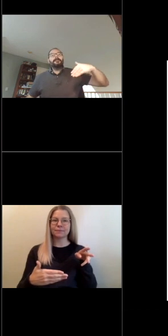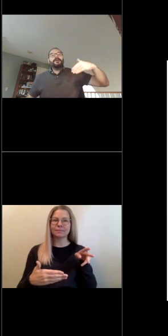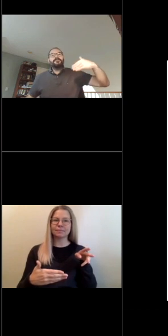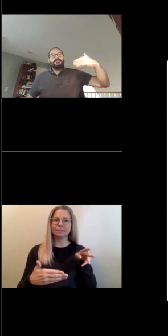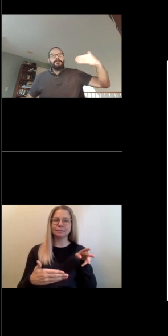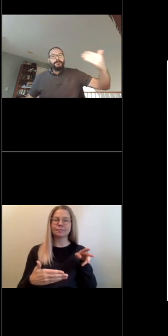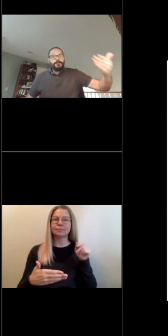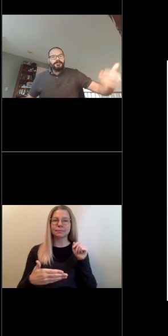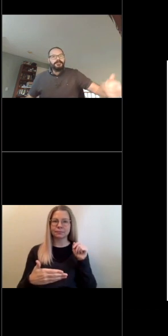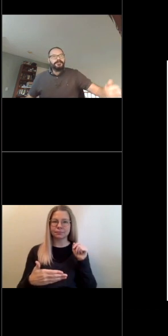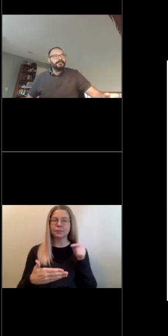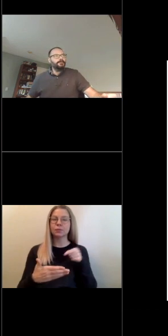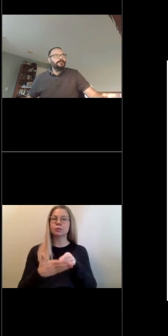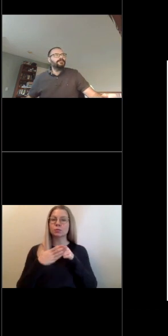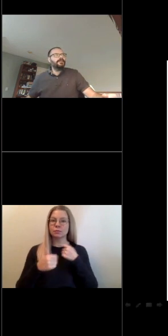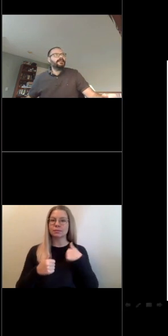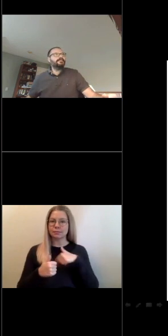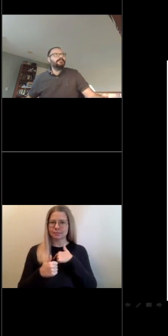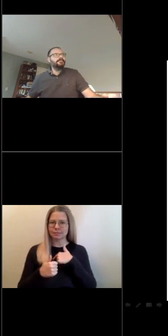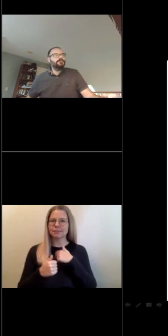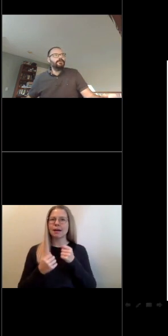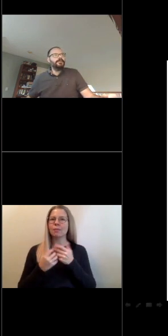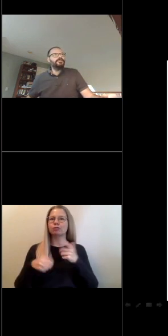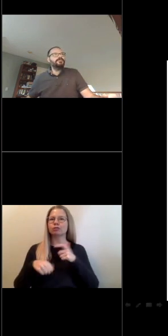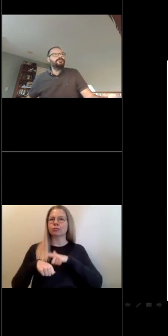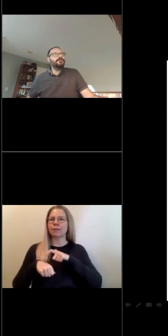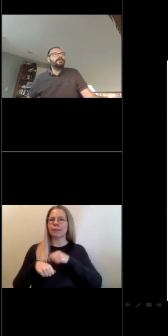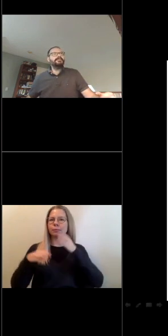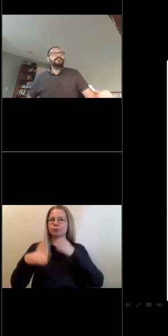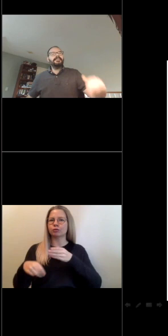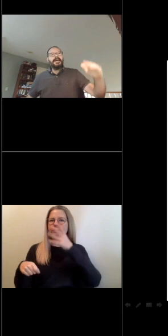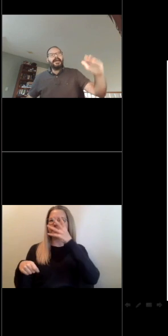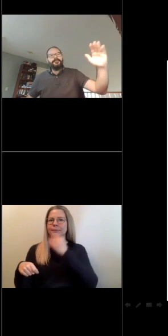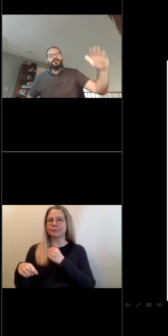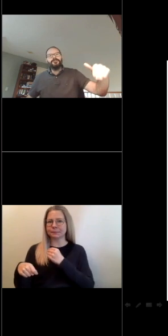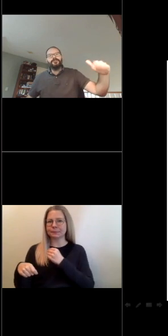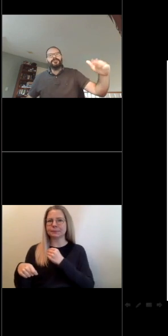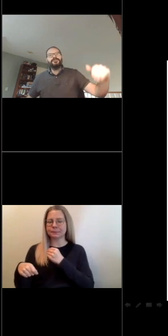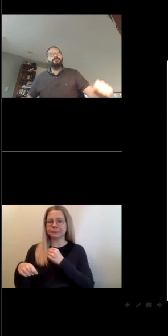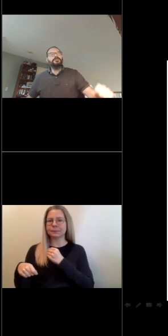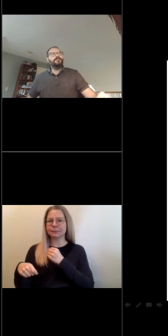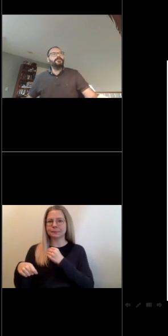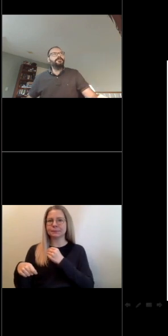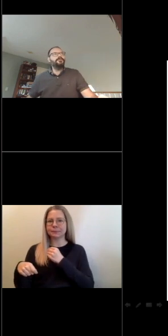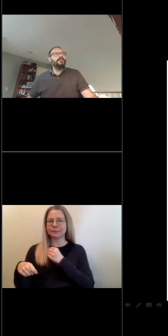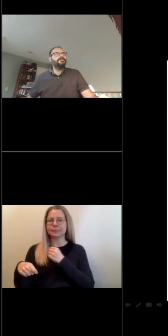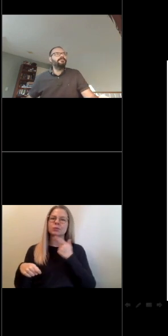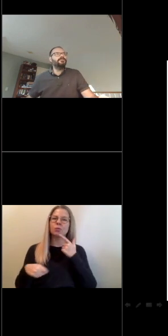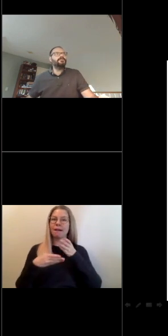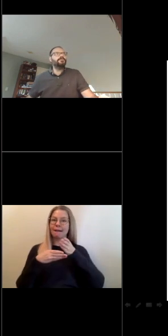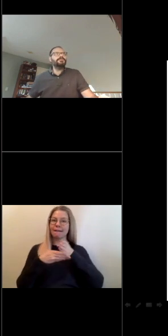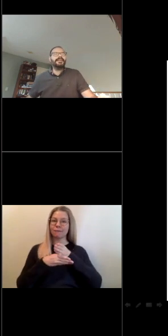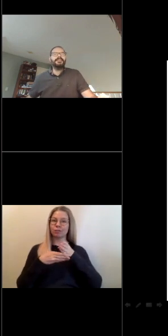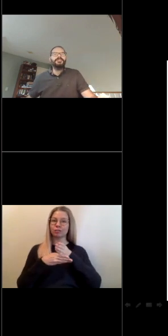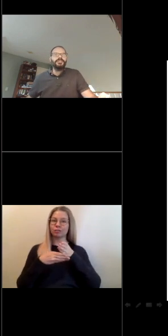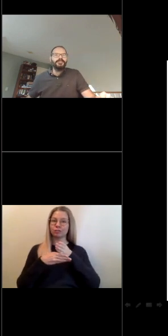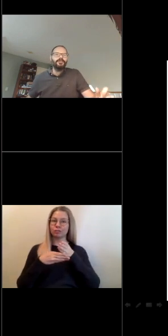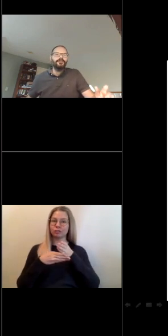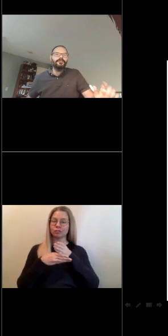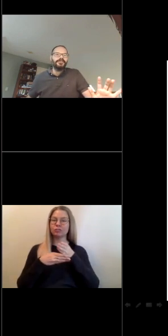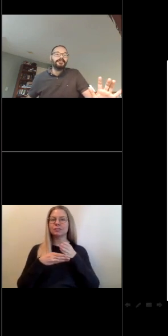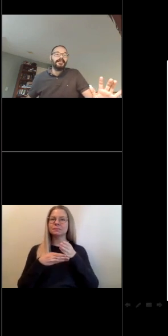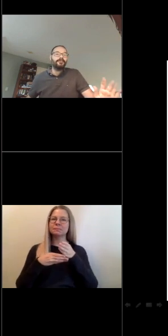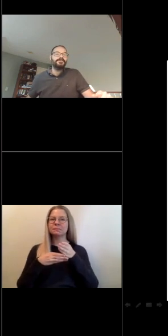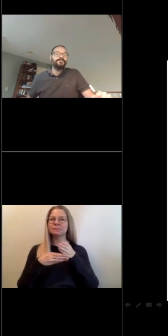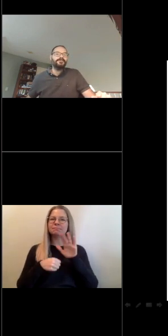the amount of time the person is sleeping. So that's sleep duration. So in this, the average over the 2-week window, the individual was getting just